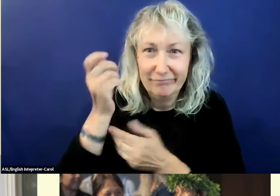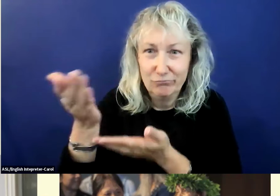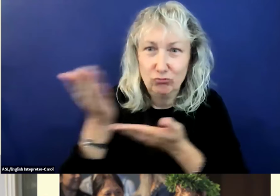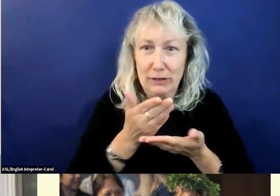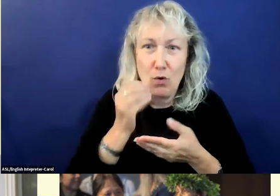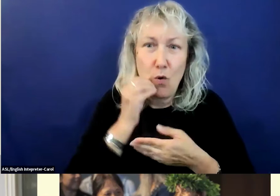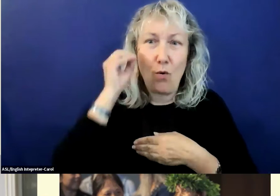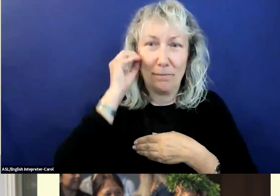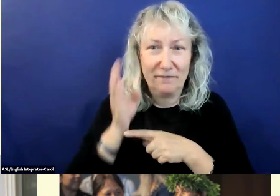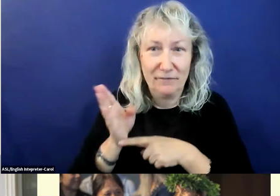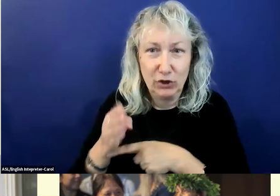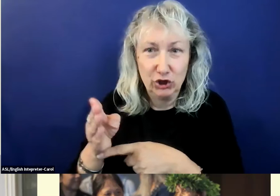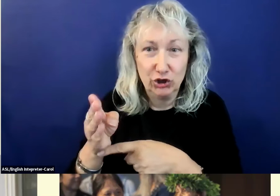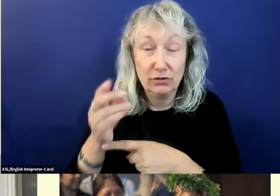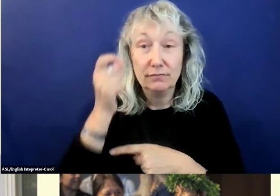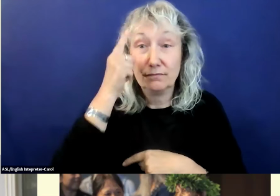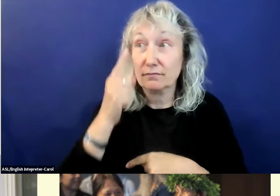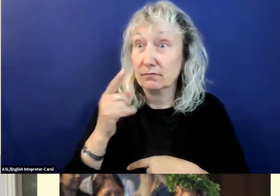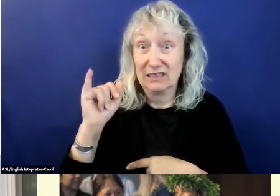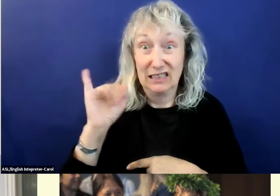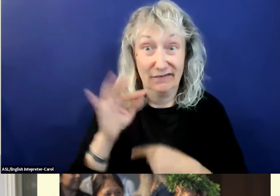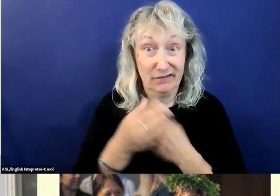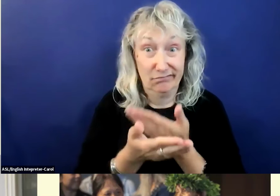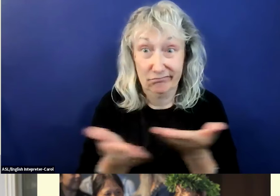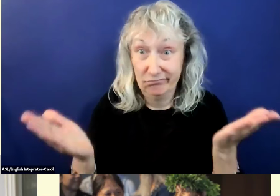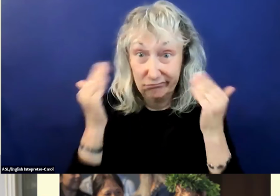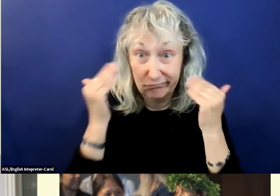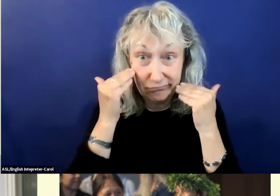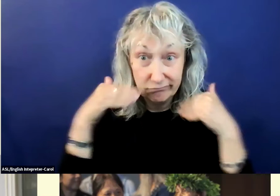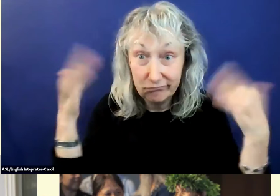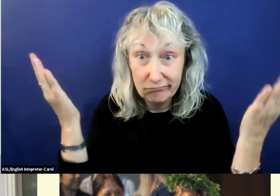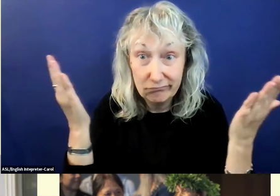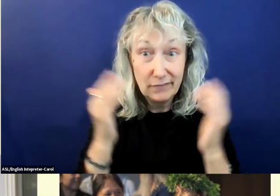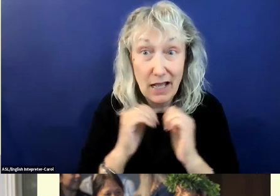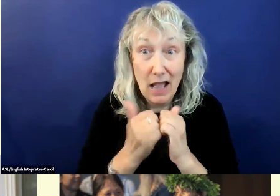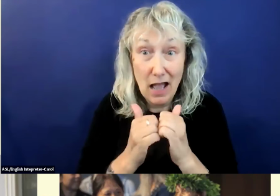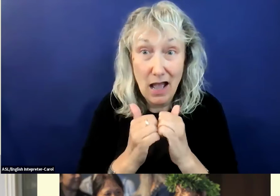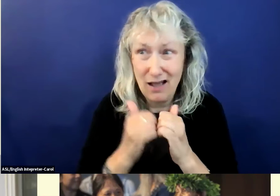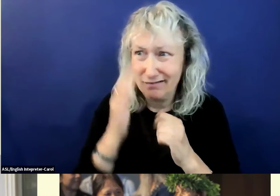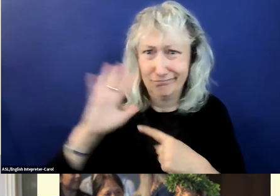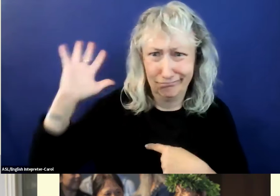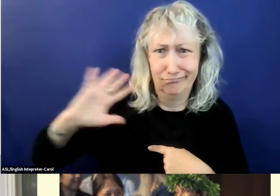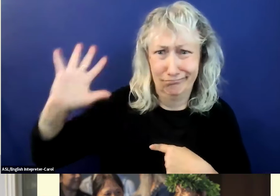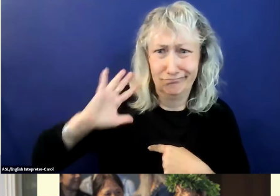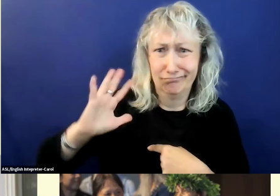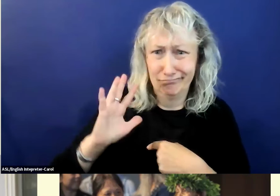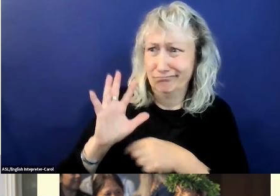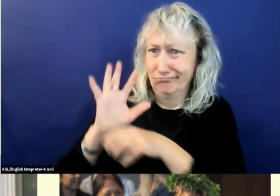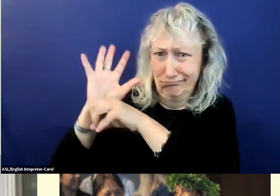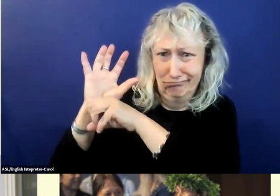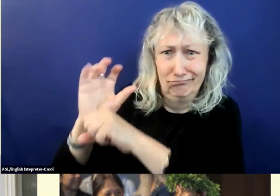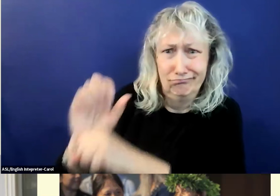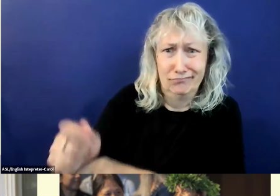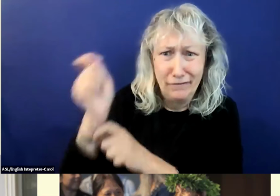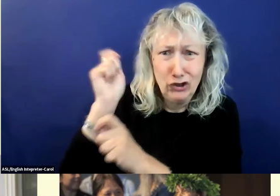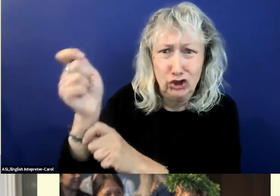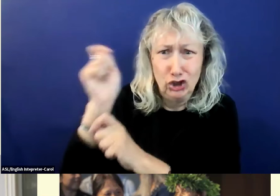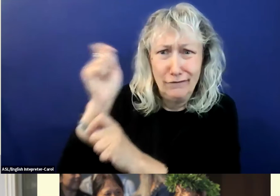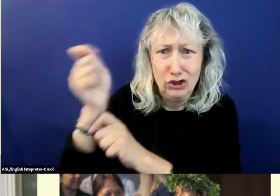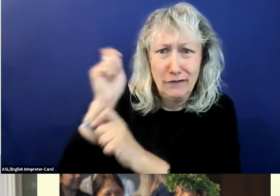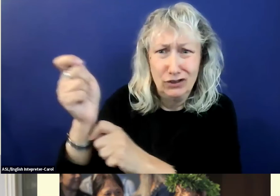With our community, we don't know how to prepare for fishing because we used to fish every day in our homeland, and we do it